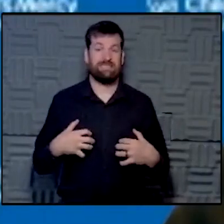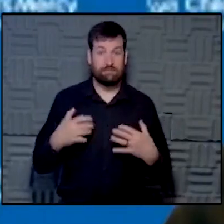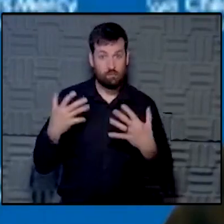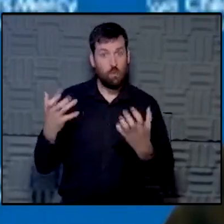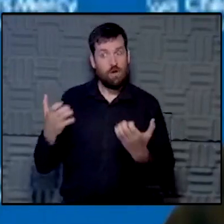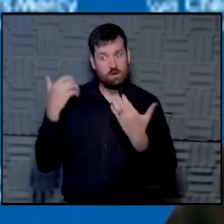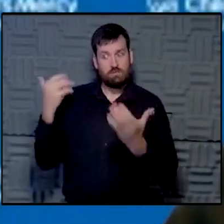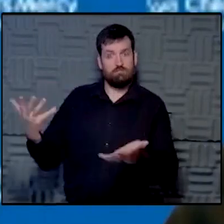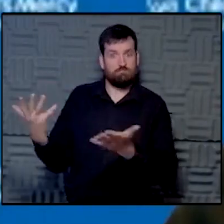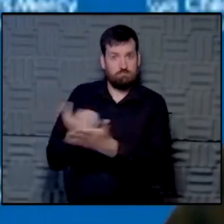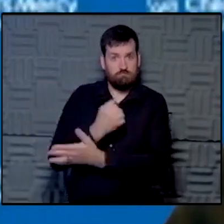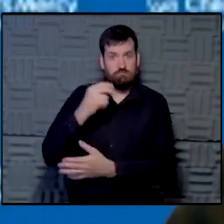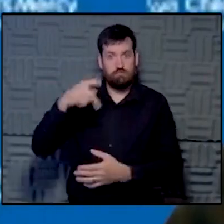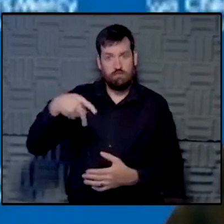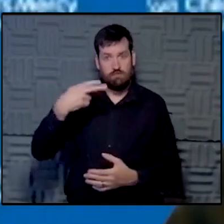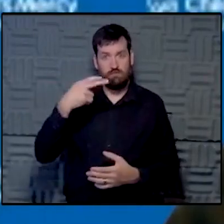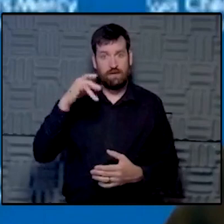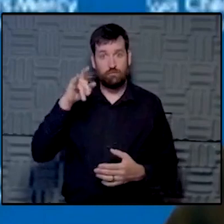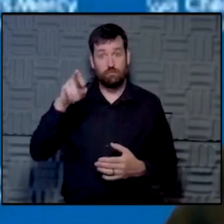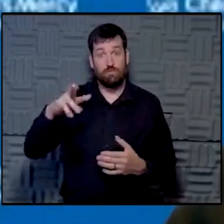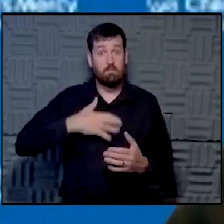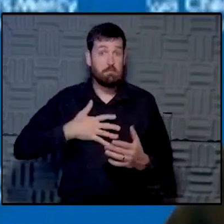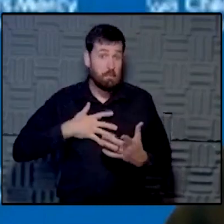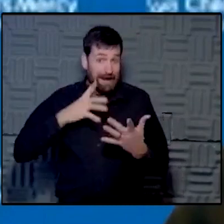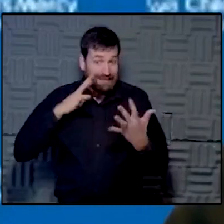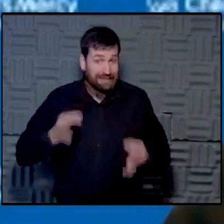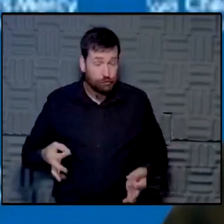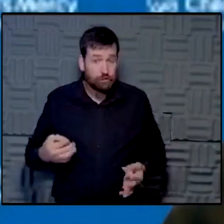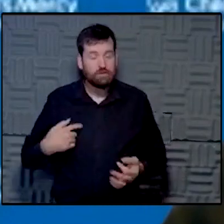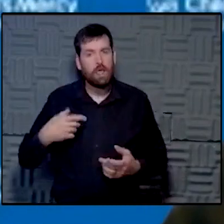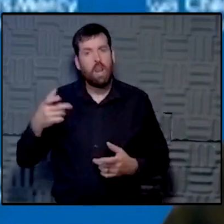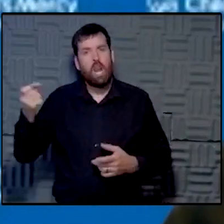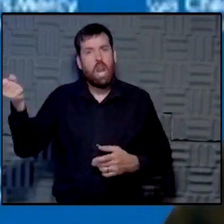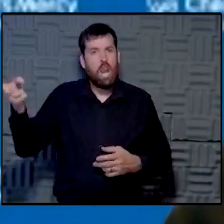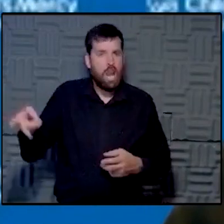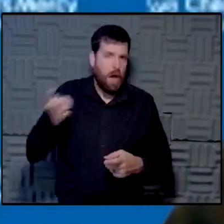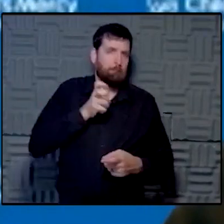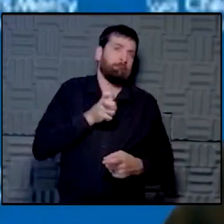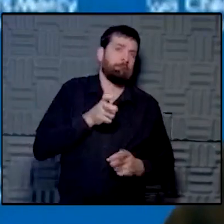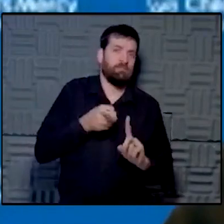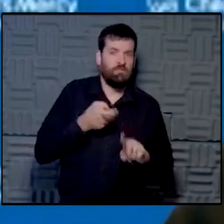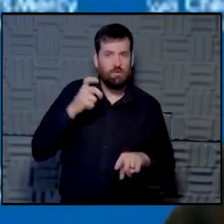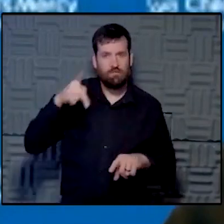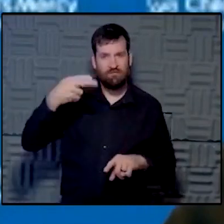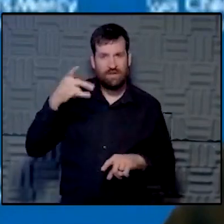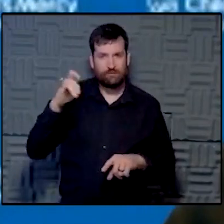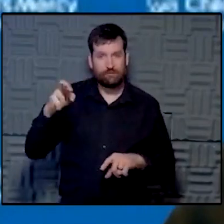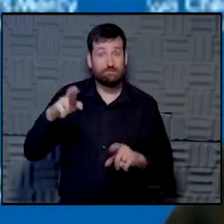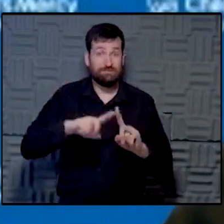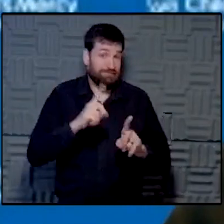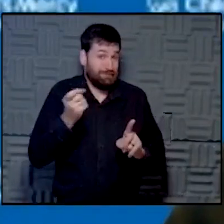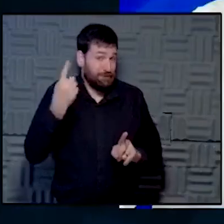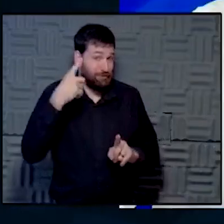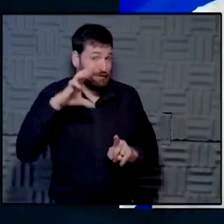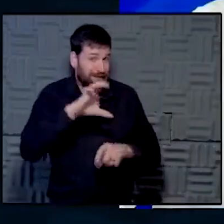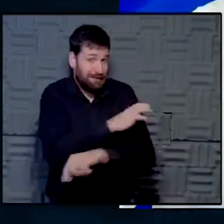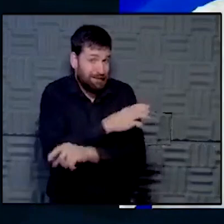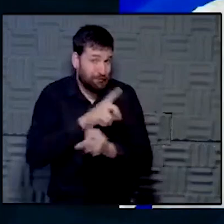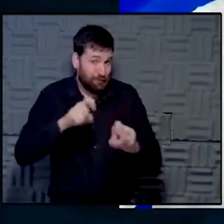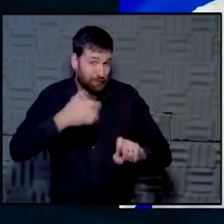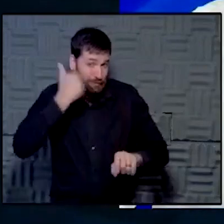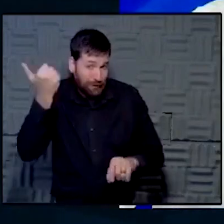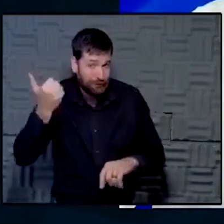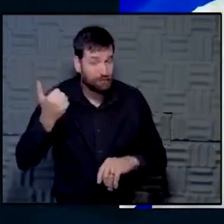Pfizer vaccine. If it was up to me, I would pull her from the trial and give it to her. But apparently she understands clinical trials better than I do, because she's trying to keep